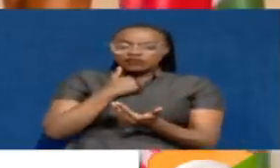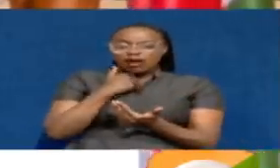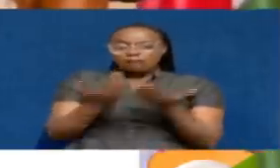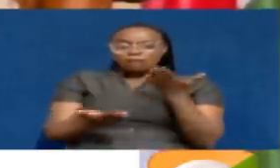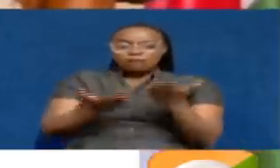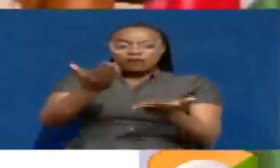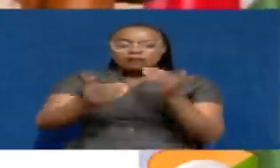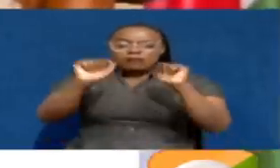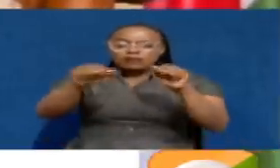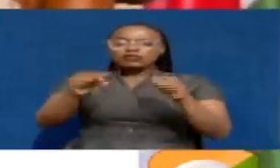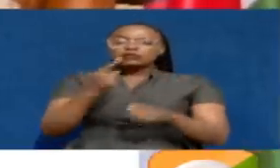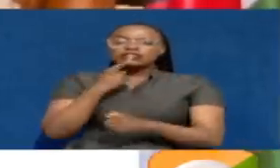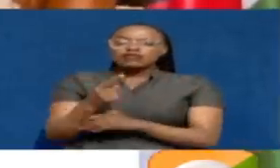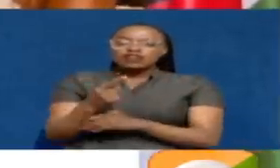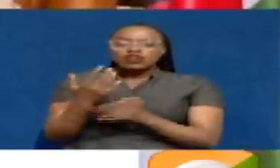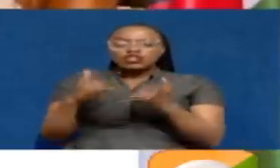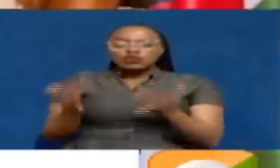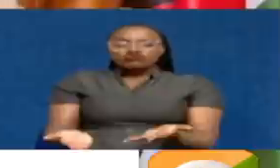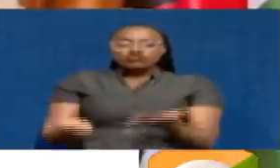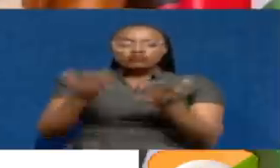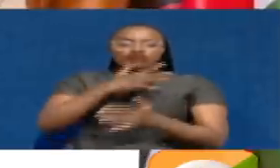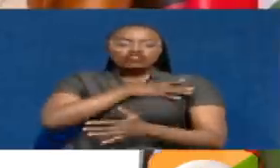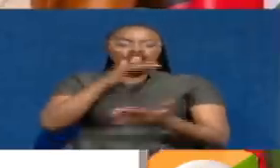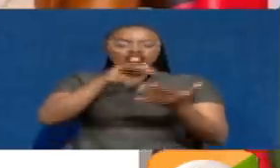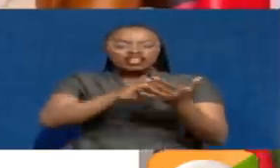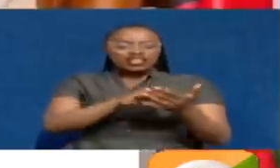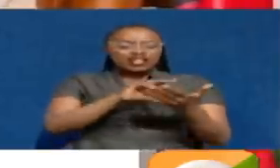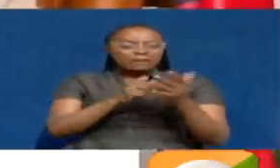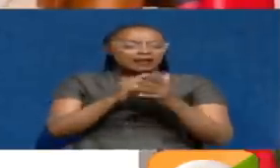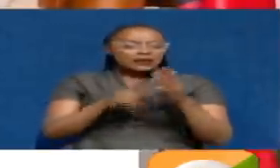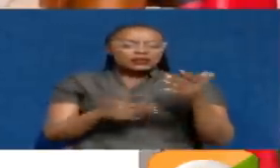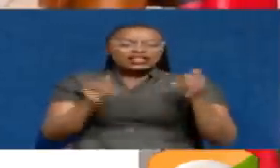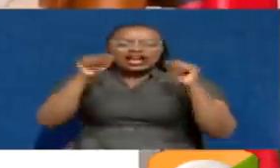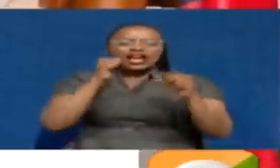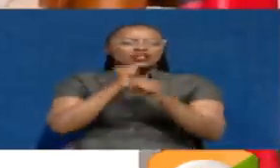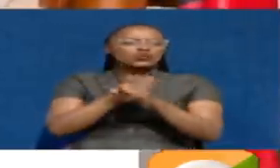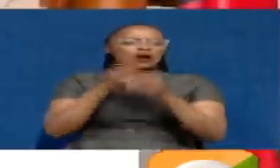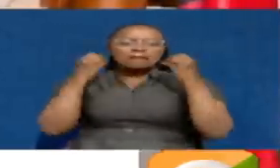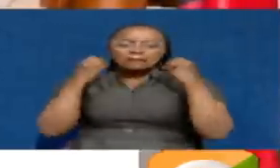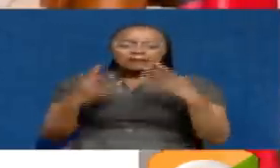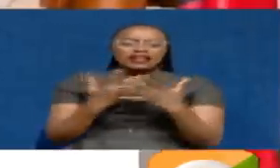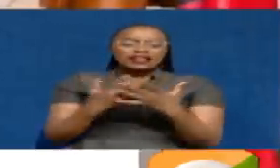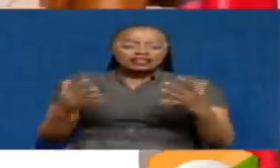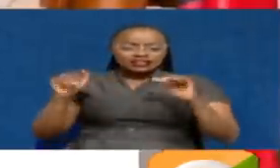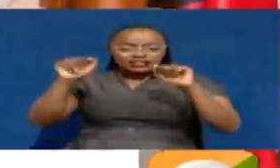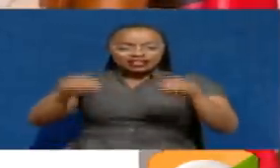say the energy is NASA. We can do many things